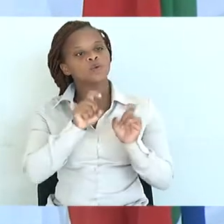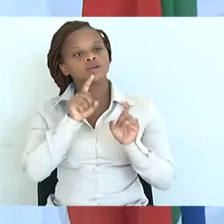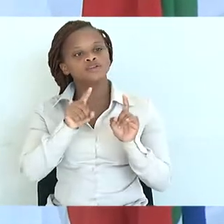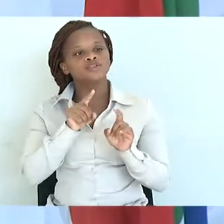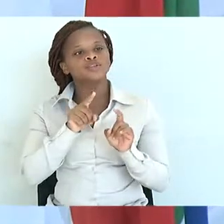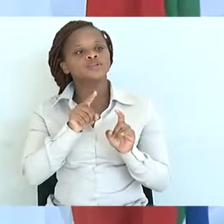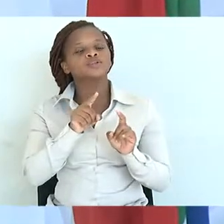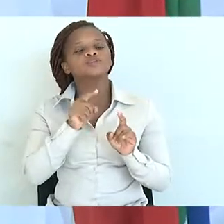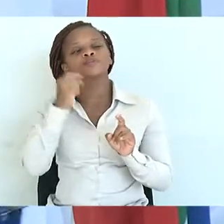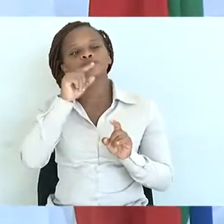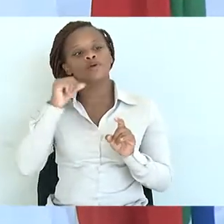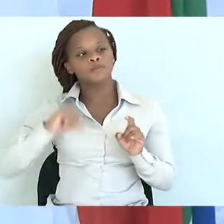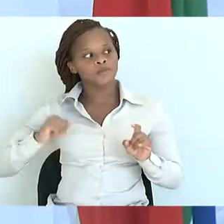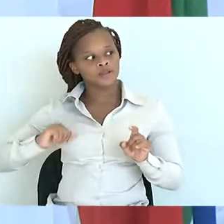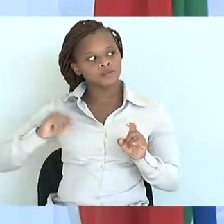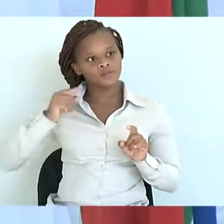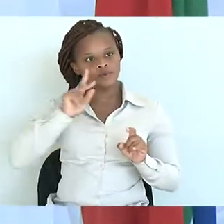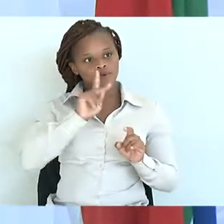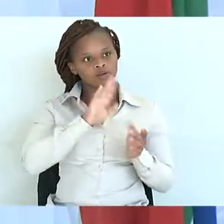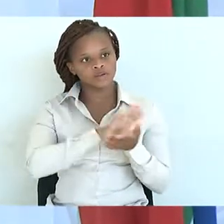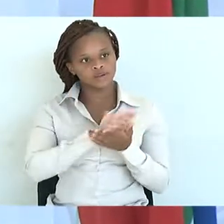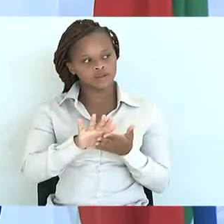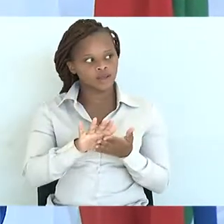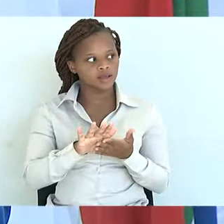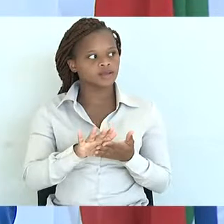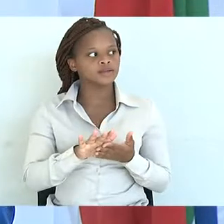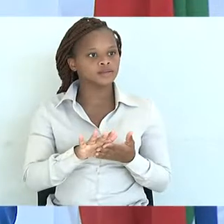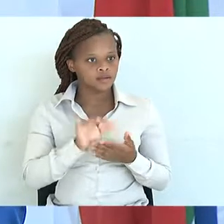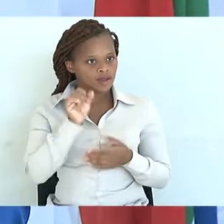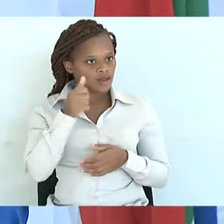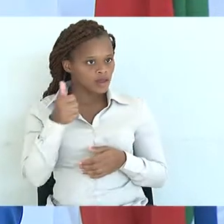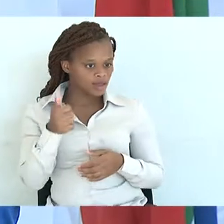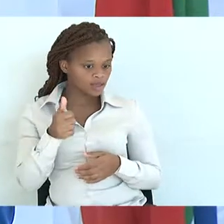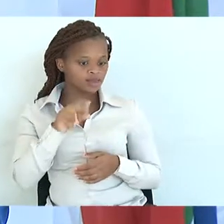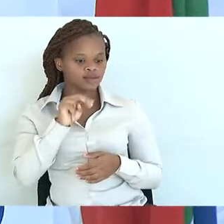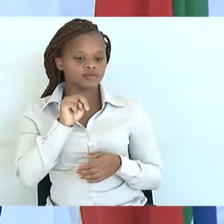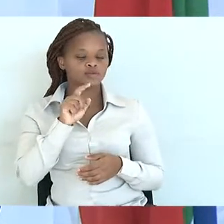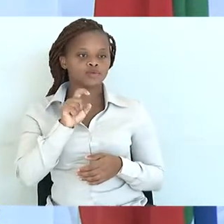kuphela. Eminye izothathwa uSothondose la umkhakha.